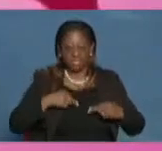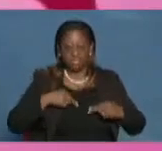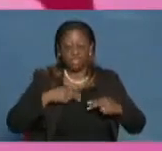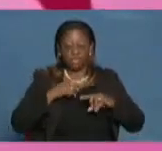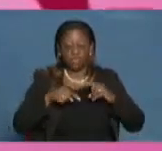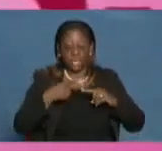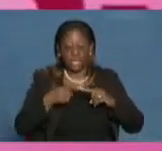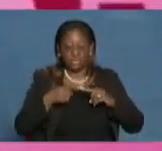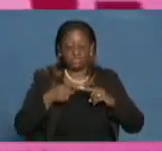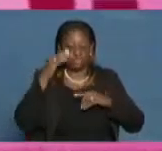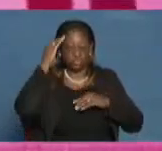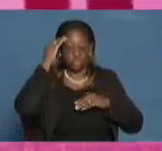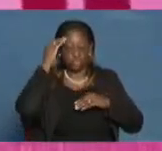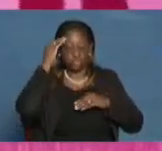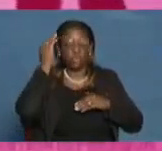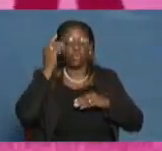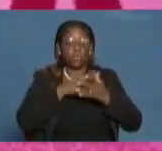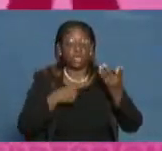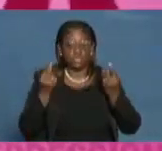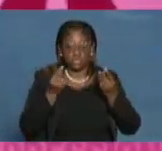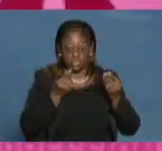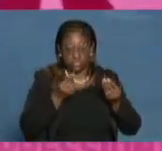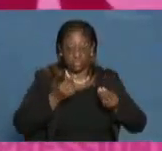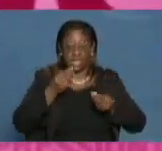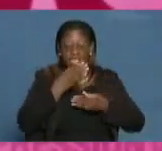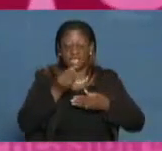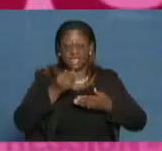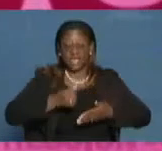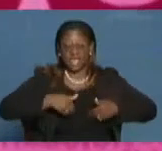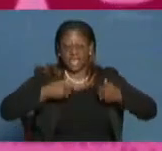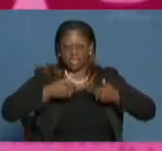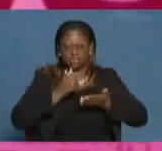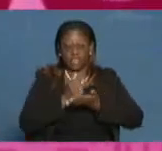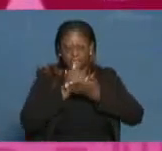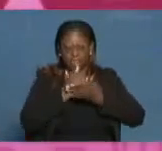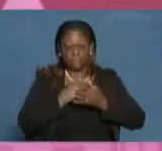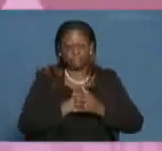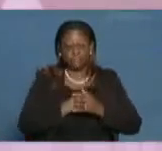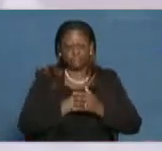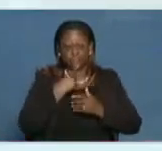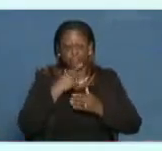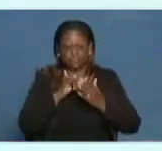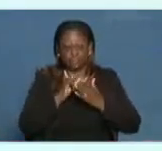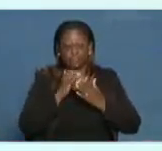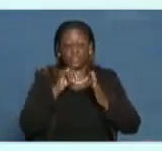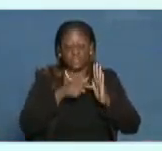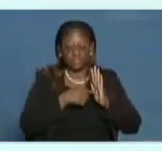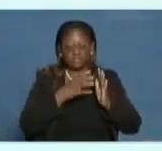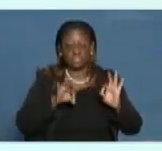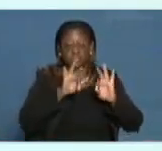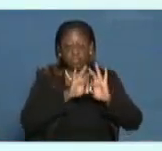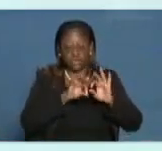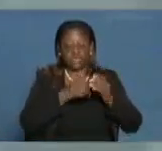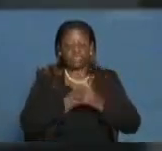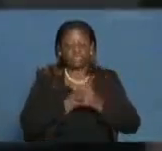is necessary. He says because those inmates are housed together, the extra training staff receive is important. There